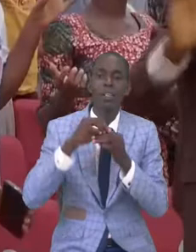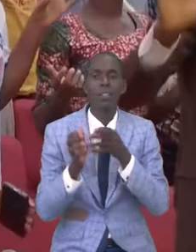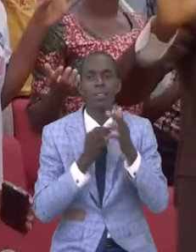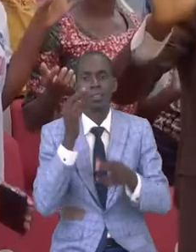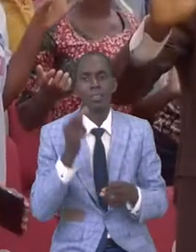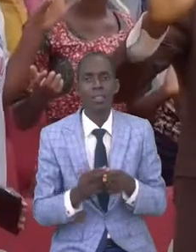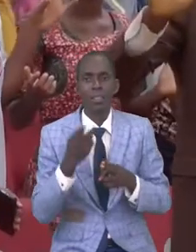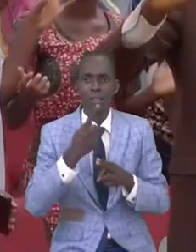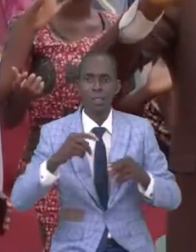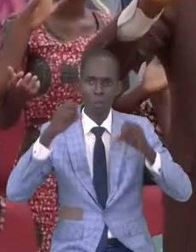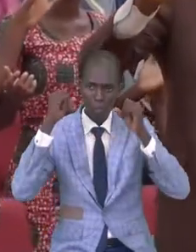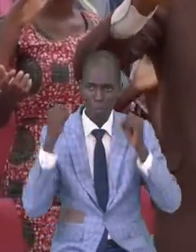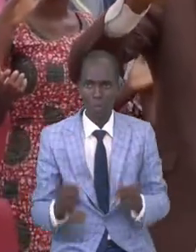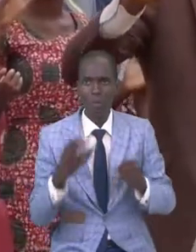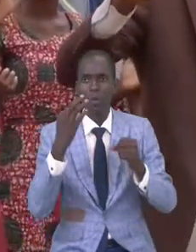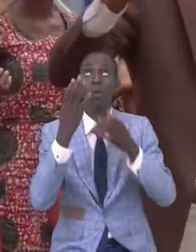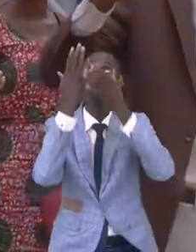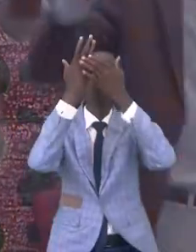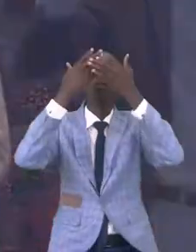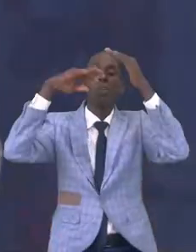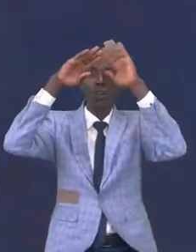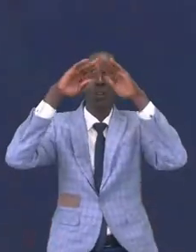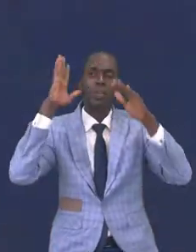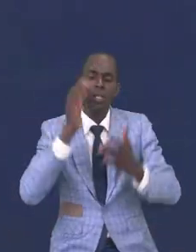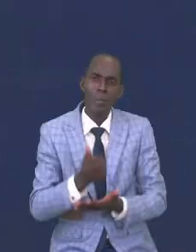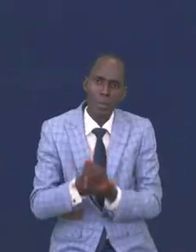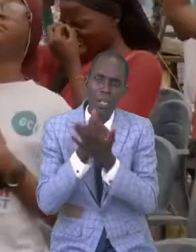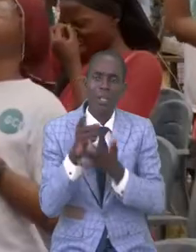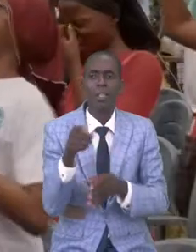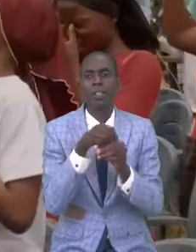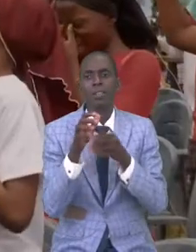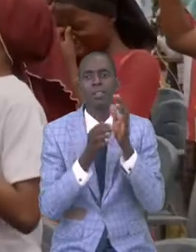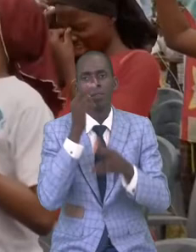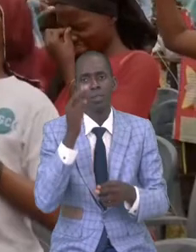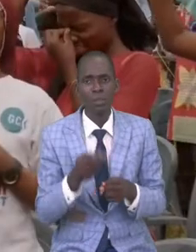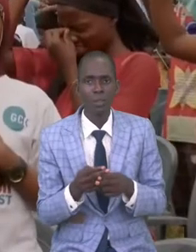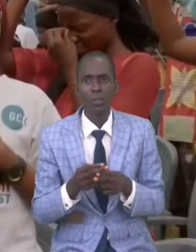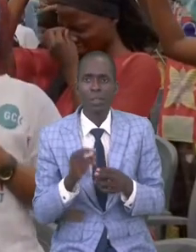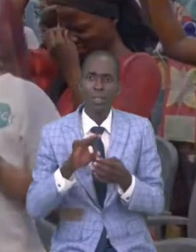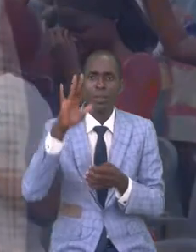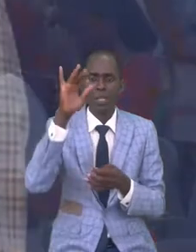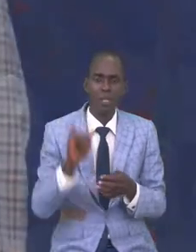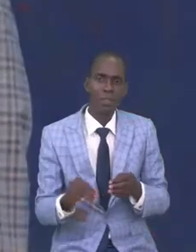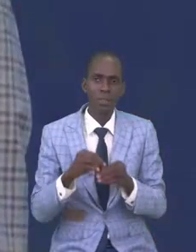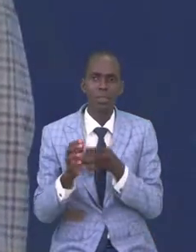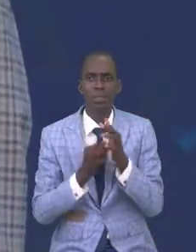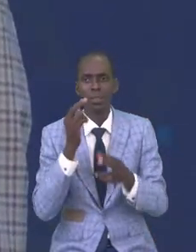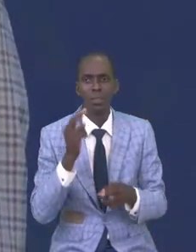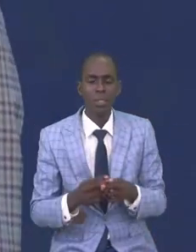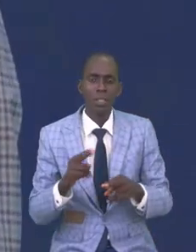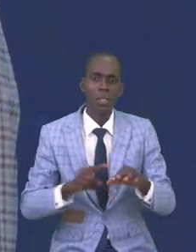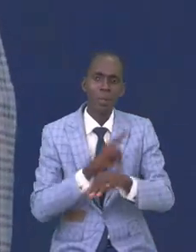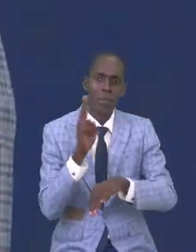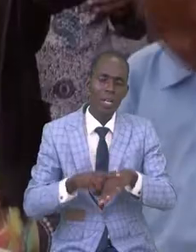The power of heaven will help you. Amen. Spiritually. Amen.